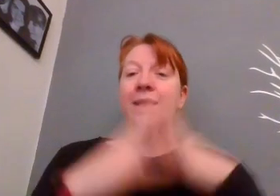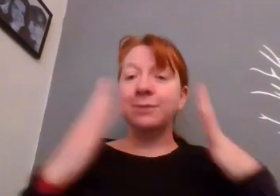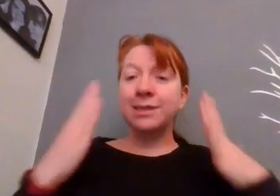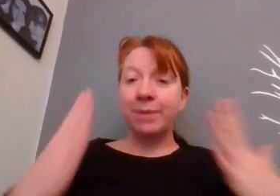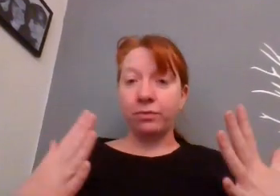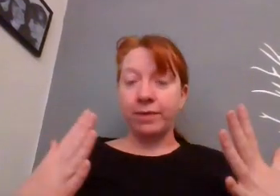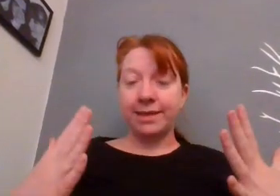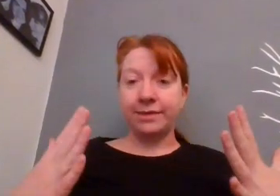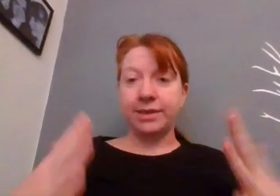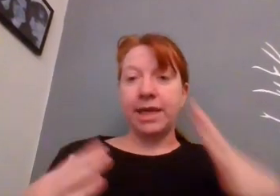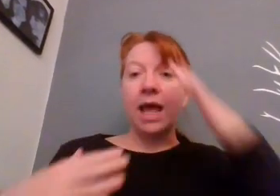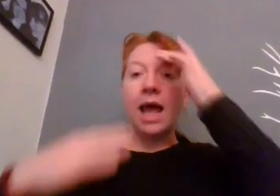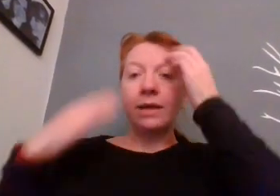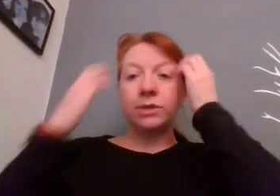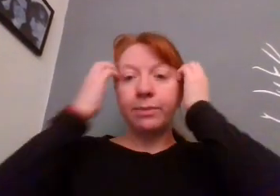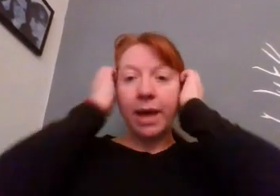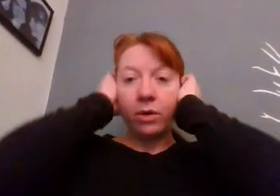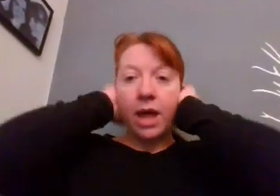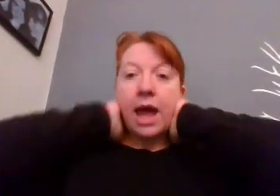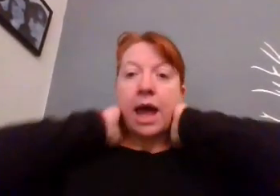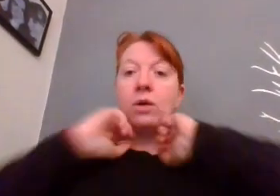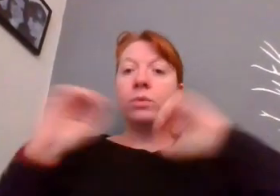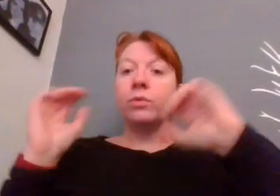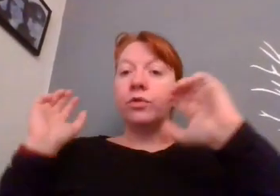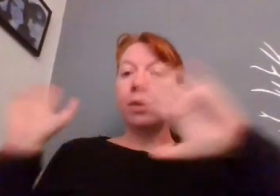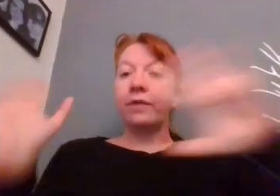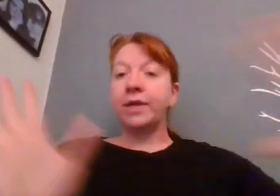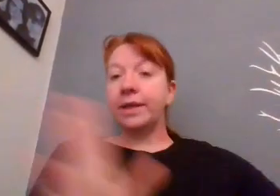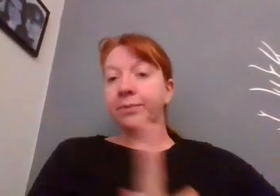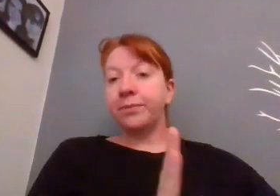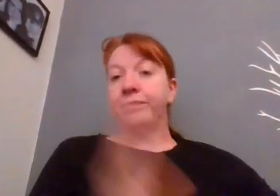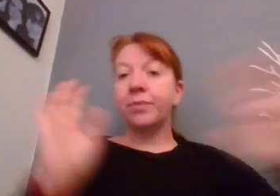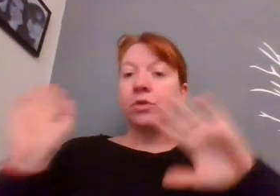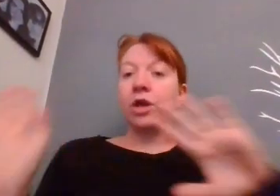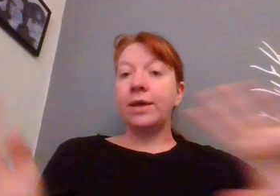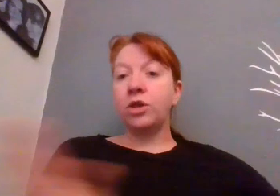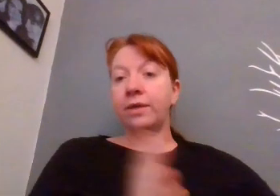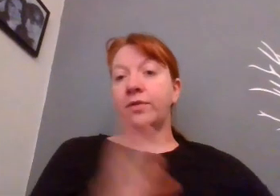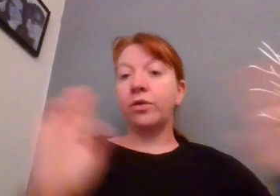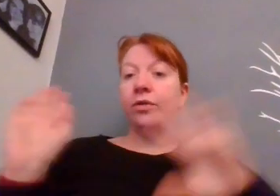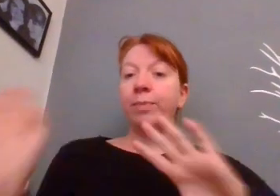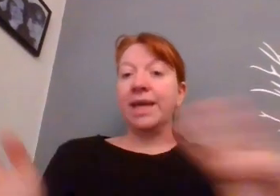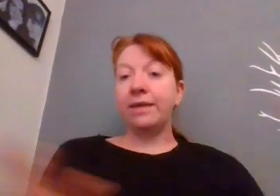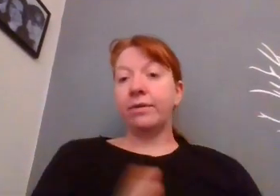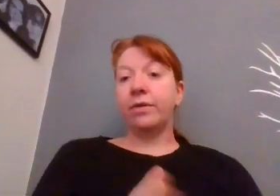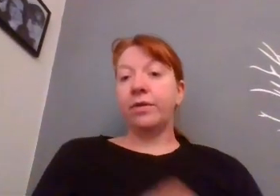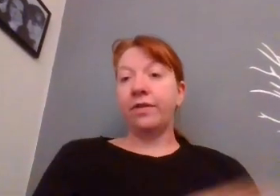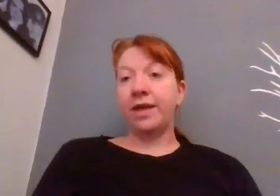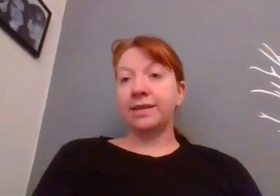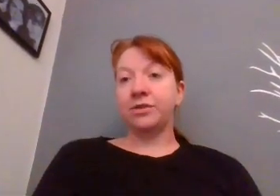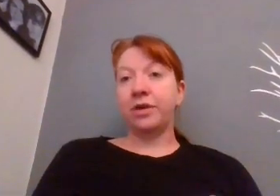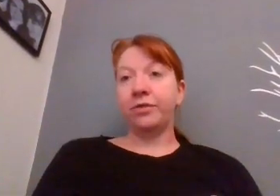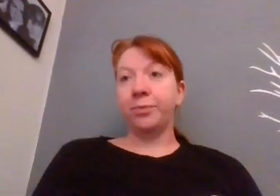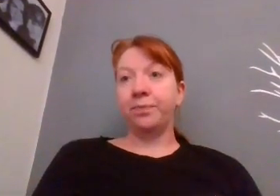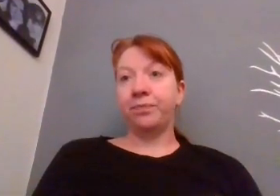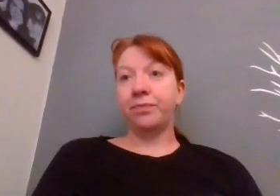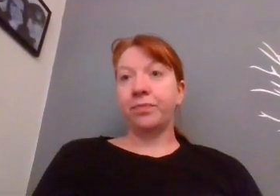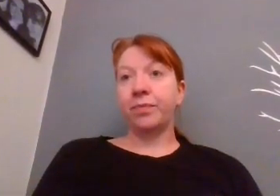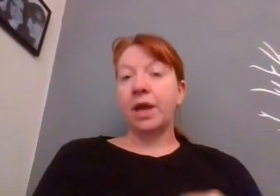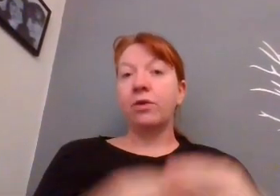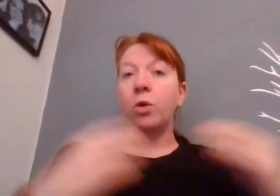Okay, so that was special relativity, and it was about how the travelling changes the speed that things